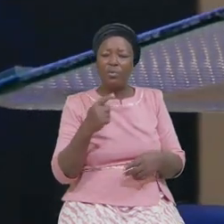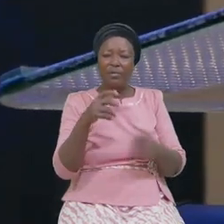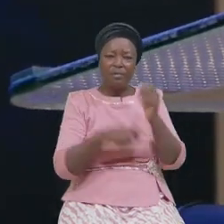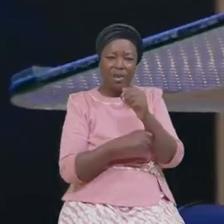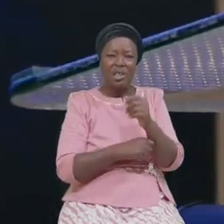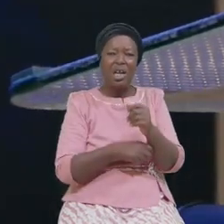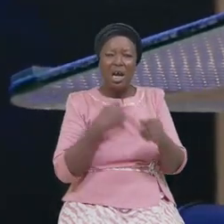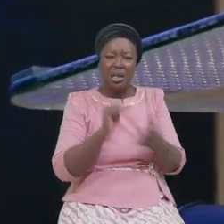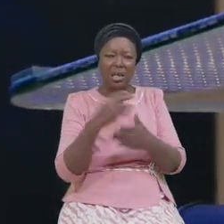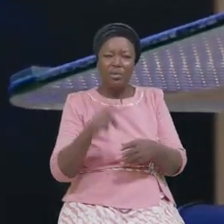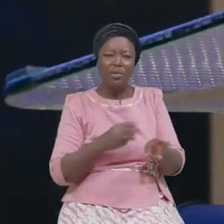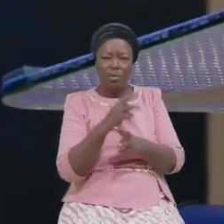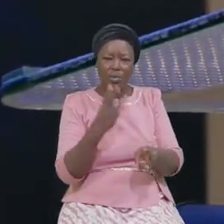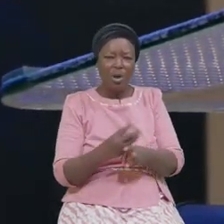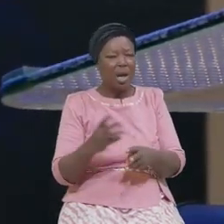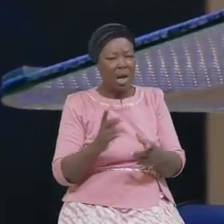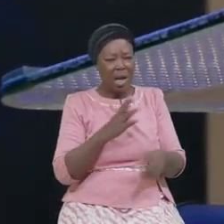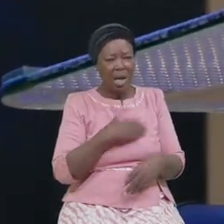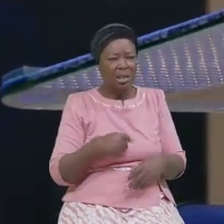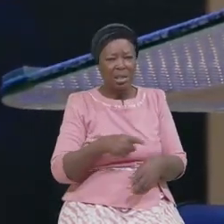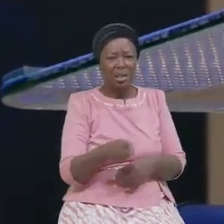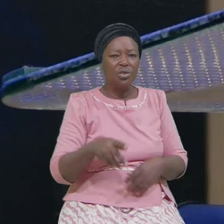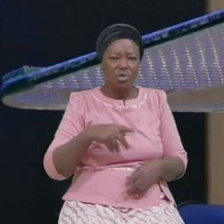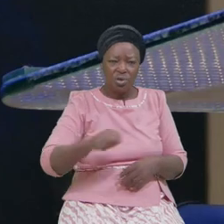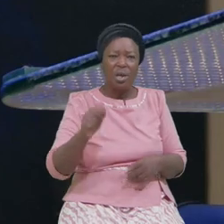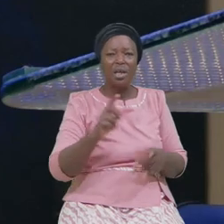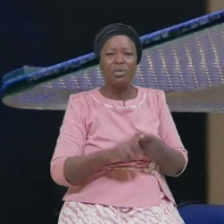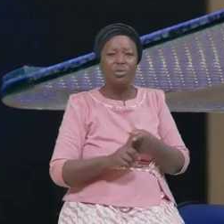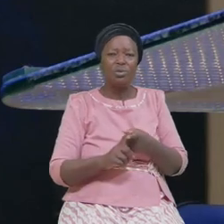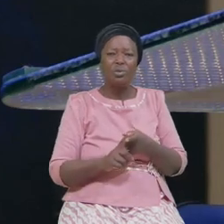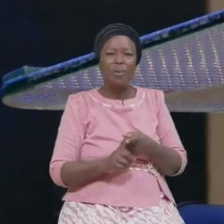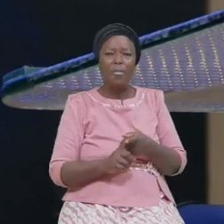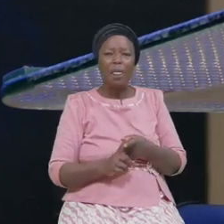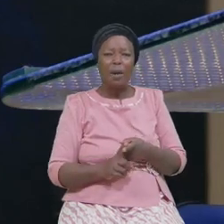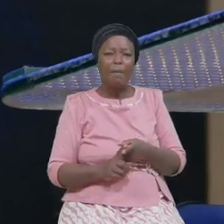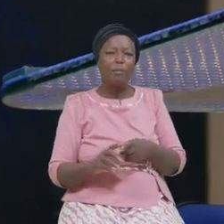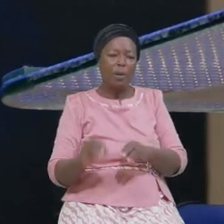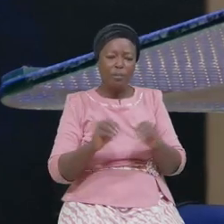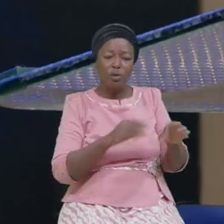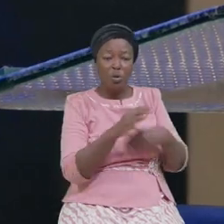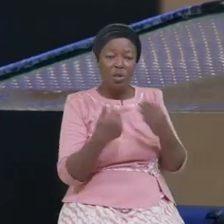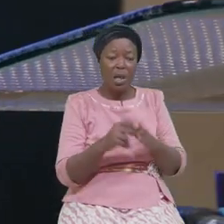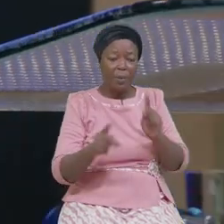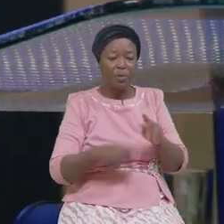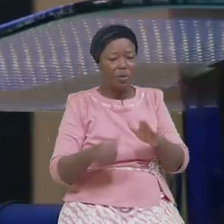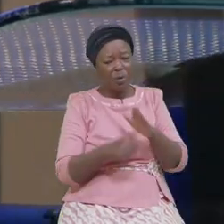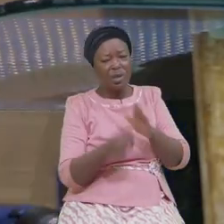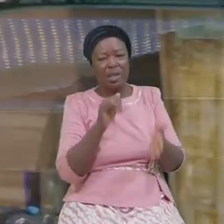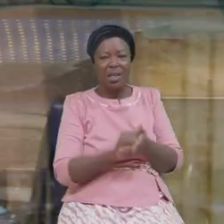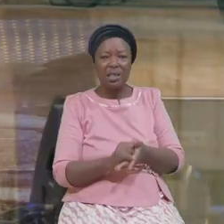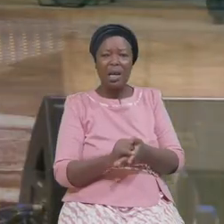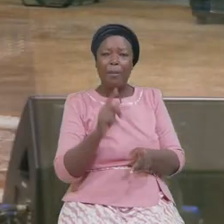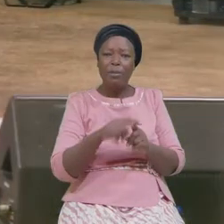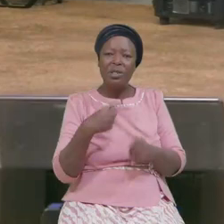of the world, and they, you know, they try to goad their captives. But it says, when